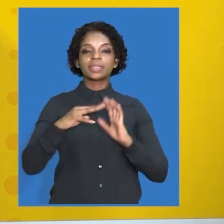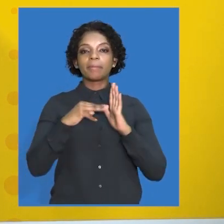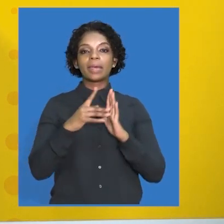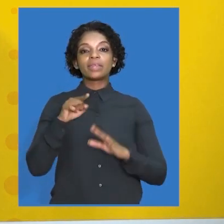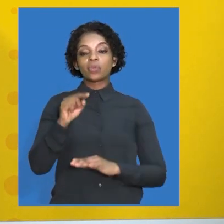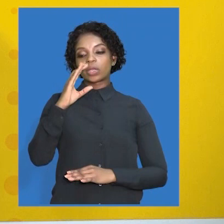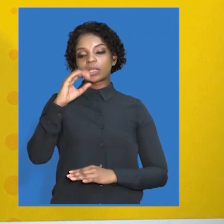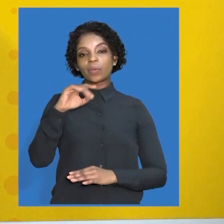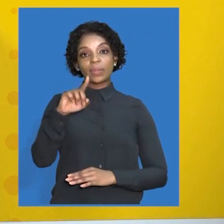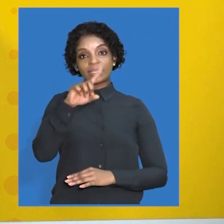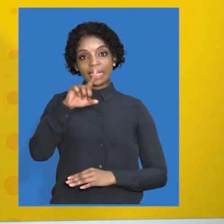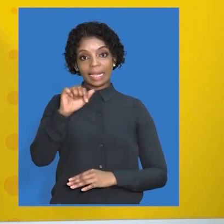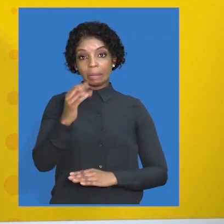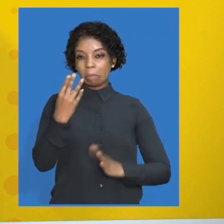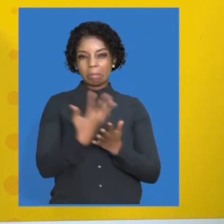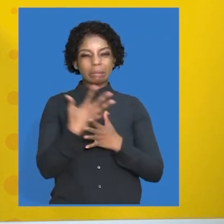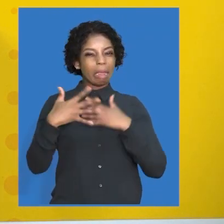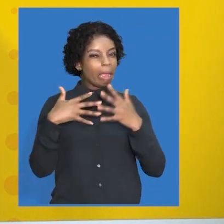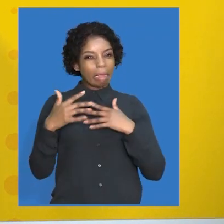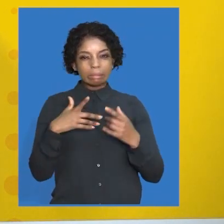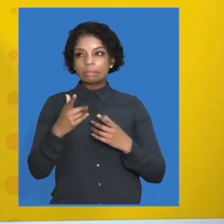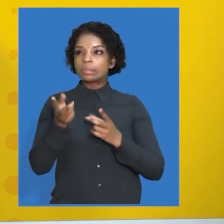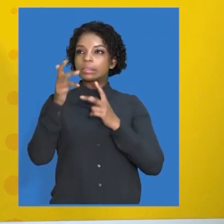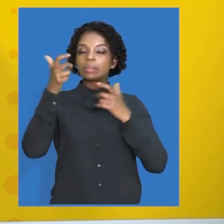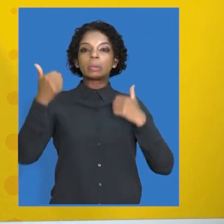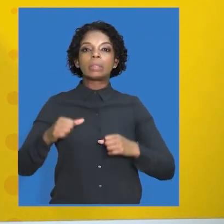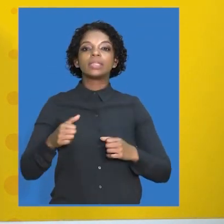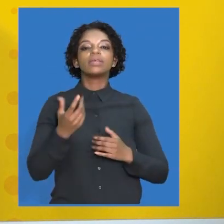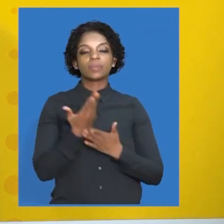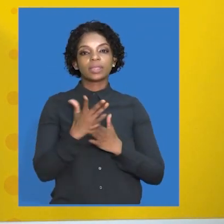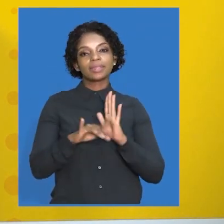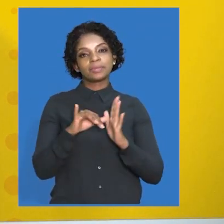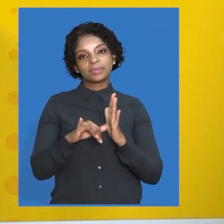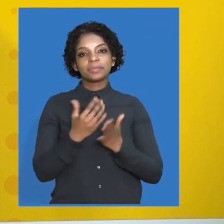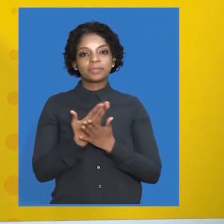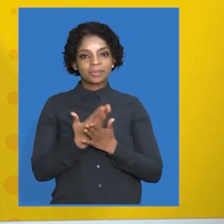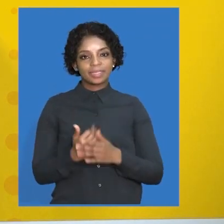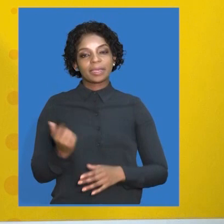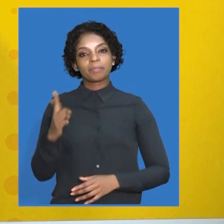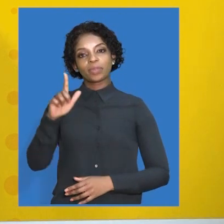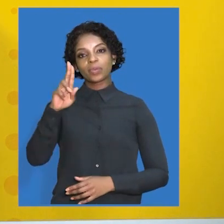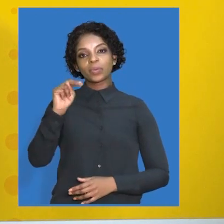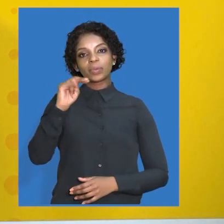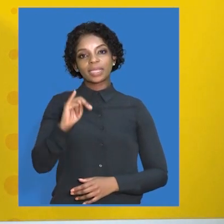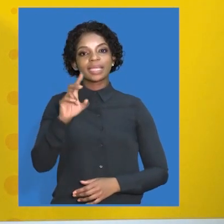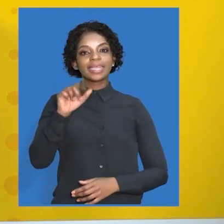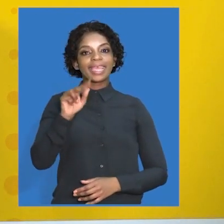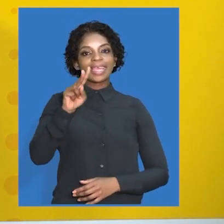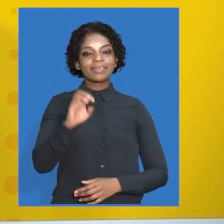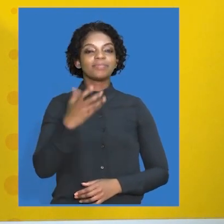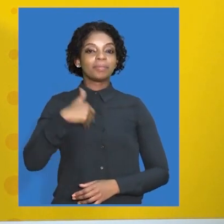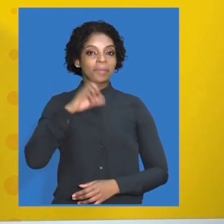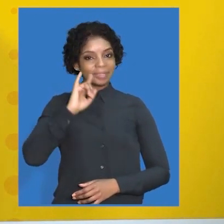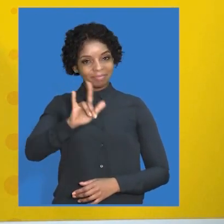www.watermetrics.co.za, and if you missed any of the lessons, they are available on our YouTube channel. From me, Luni, Dave, and Pumza, thank you and